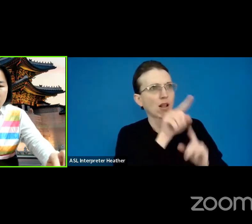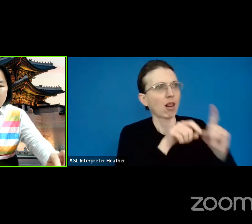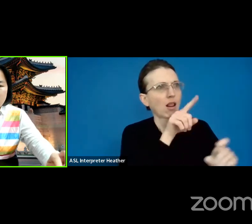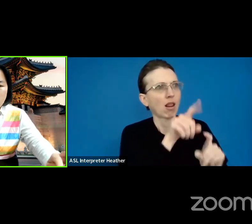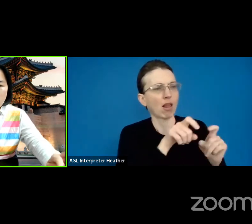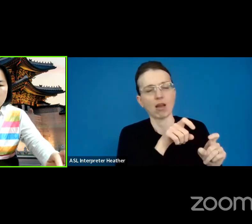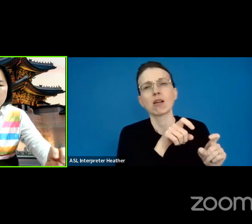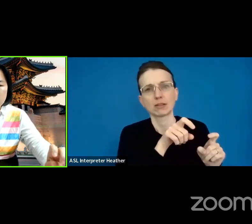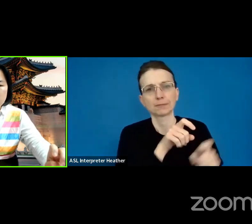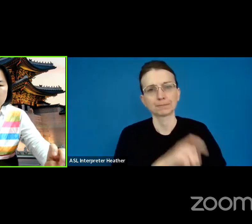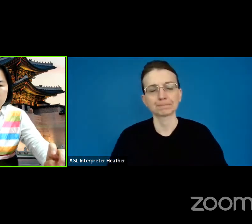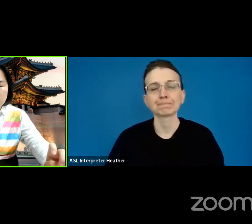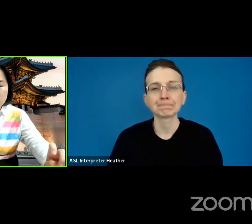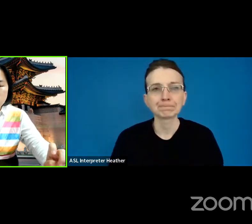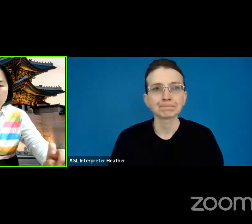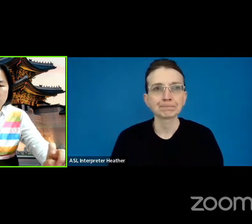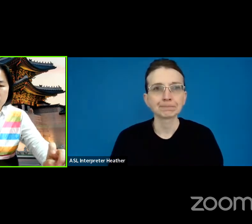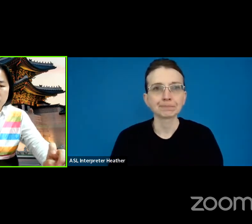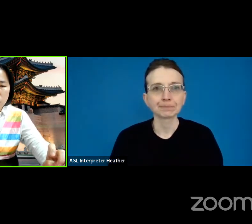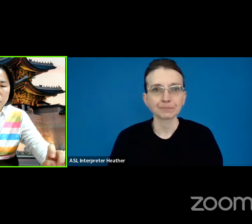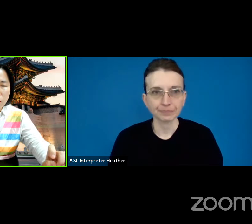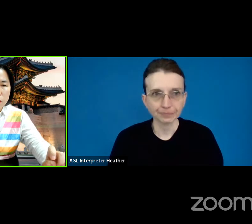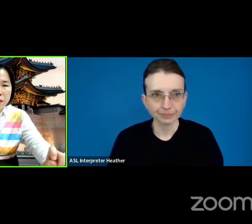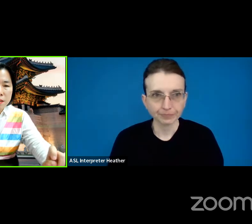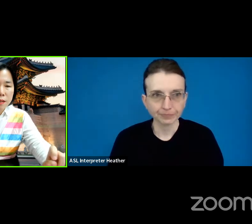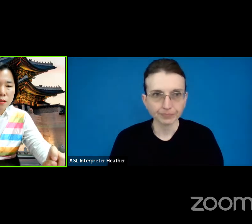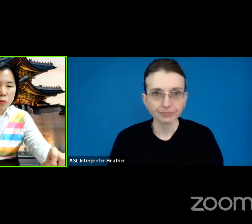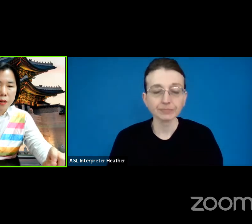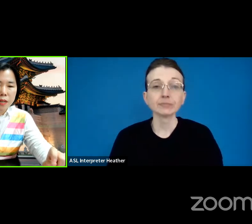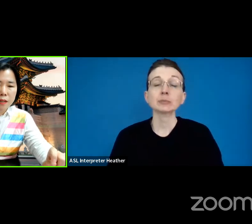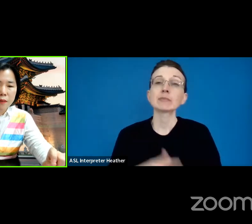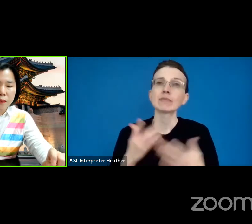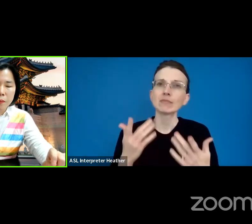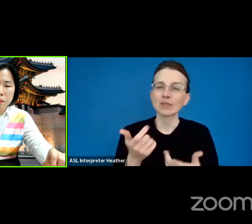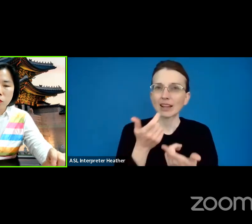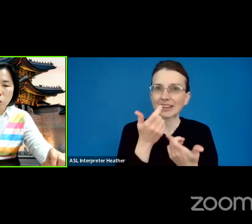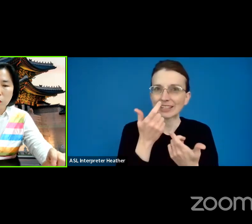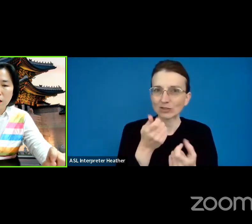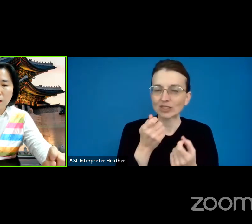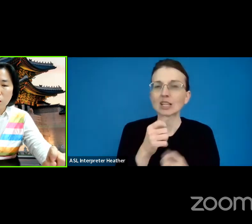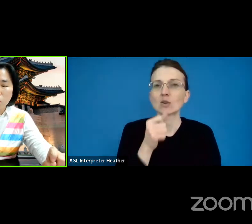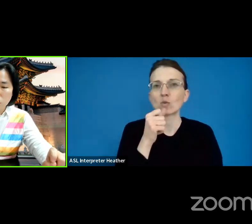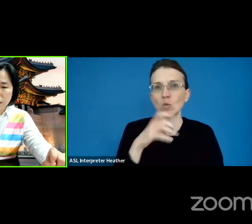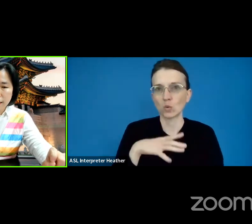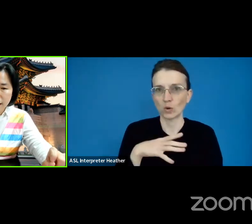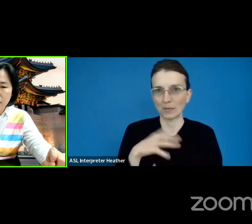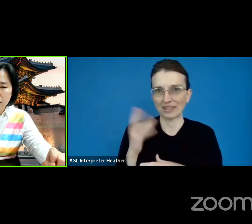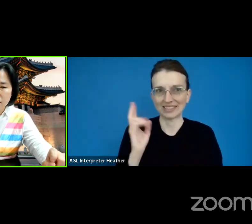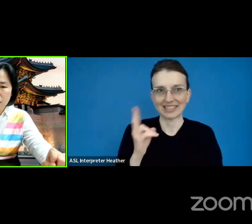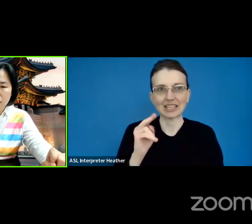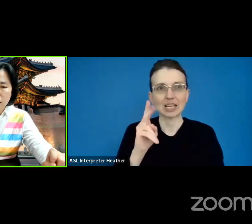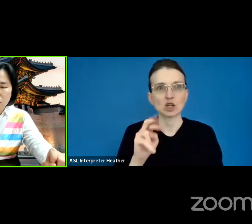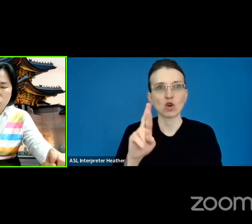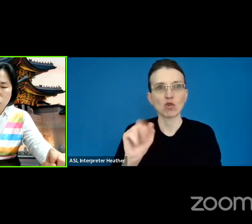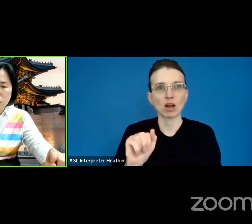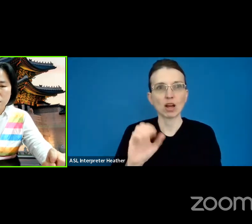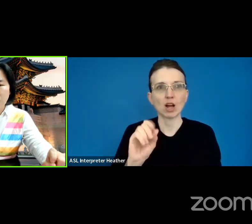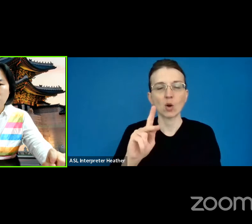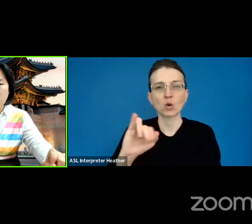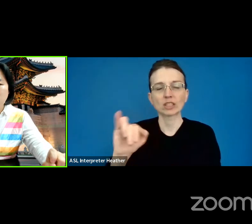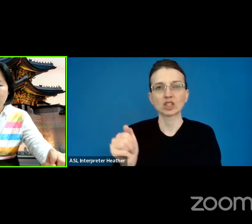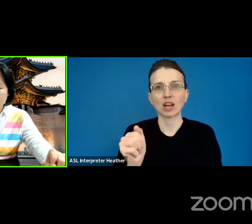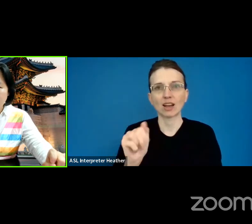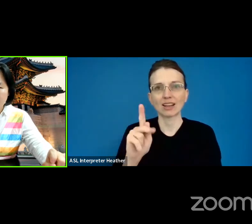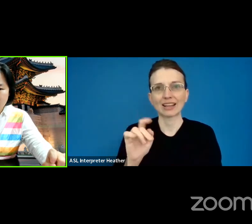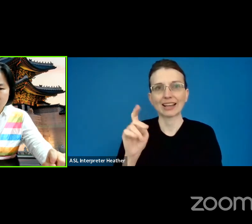While taking over the interest in Korean women's history from Nora Okja-Keller, who is the